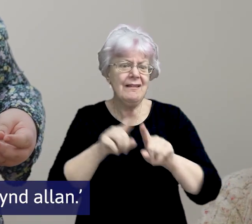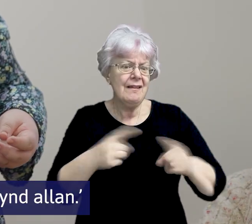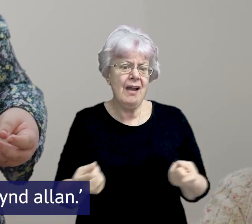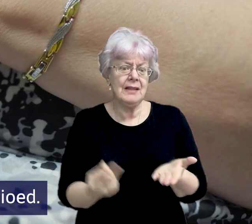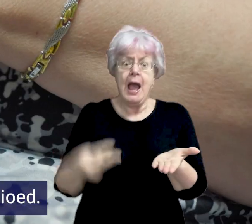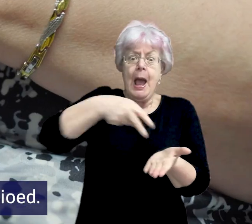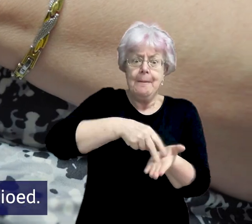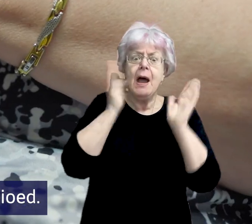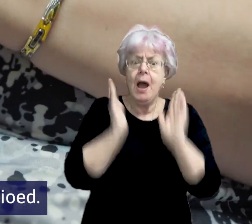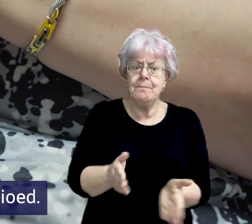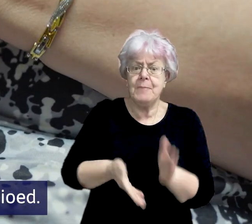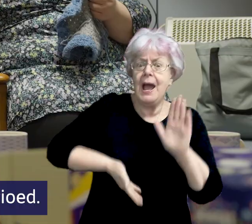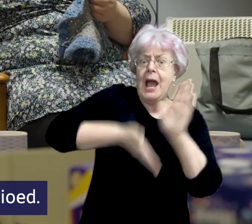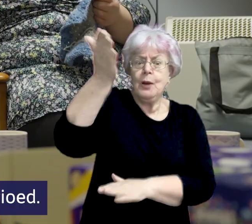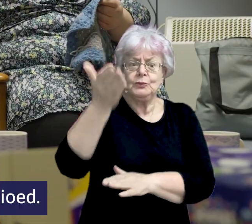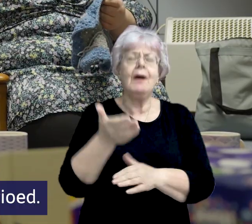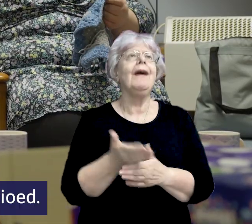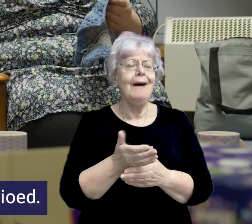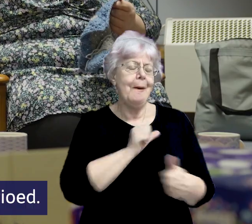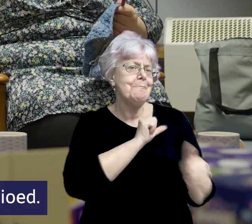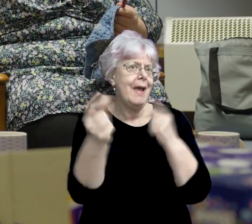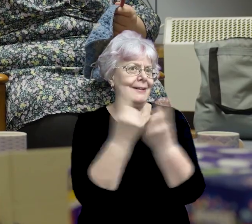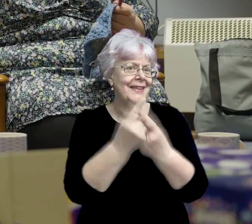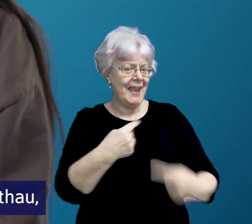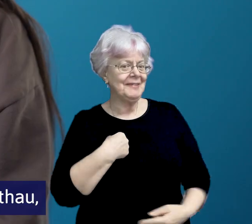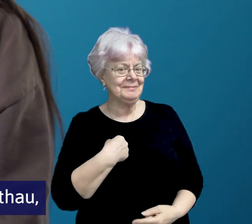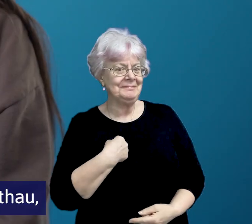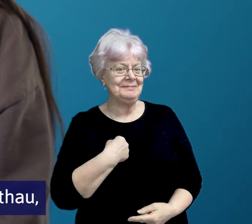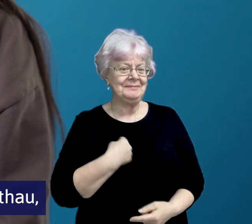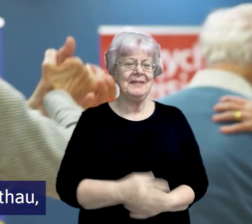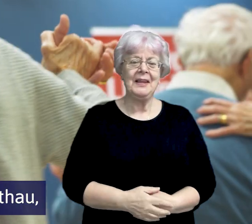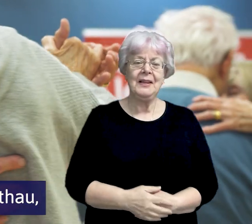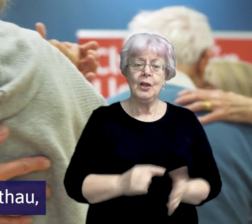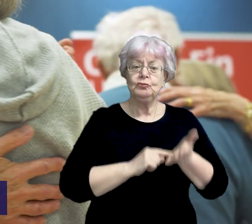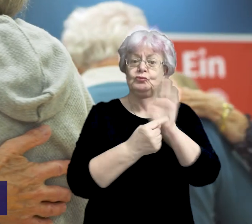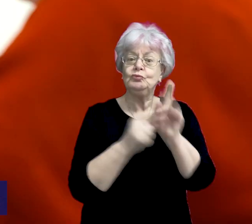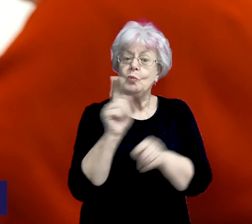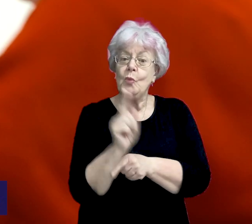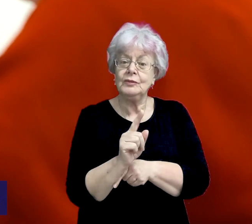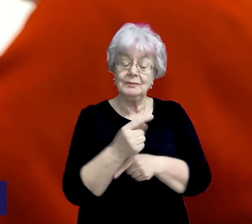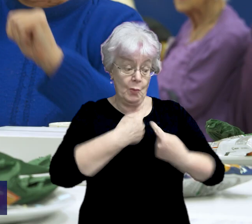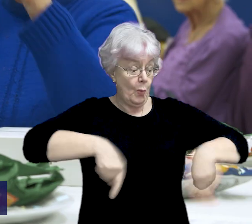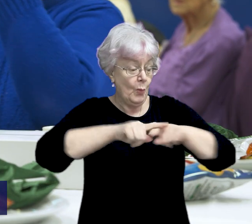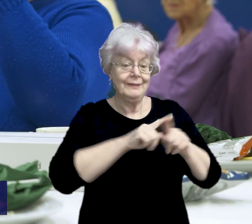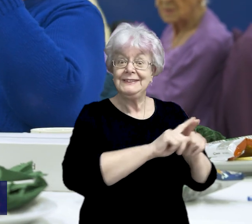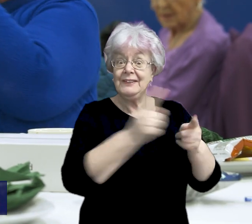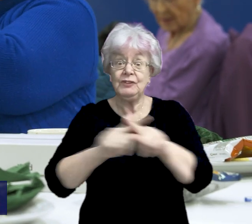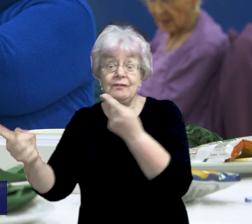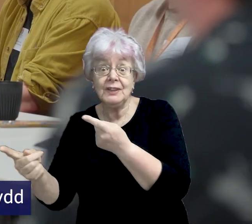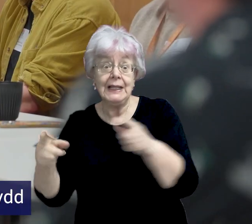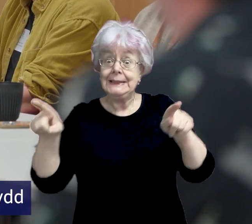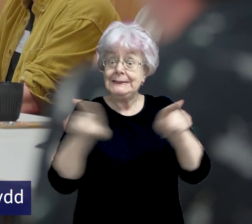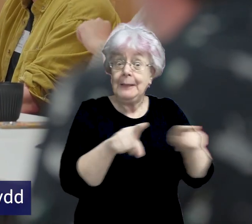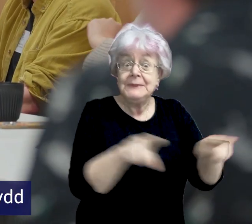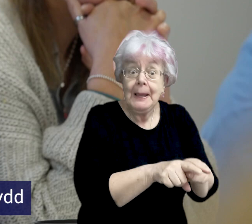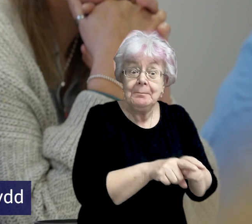out there. And it was literally the best thing I've ever done. Da ni'n dangos y gwahaniaethau a sut da ni'n yr un peth hefyd.